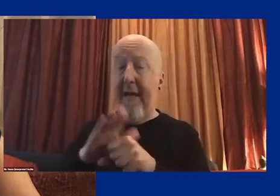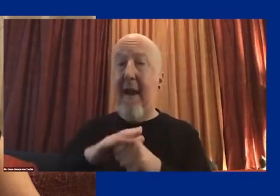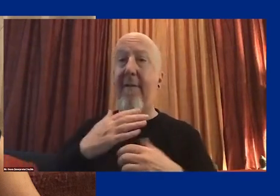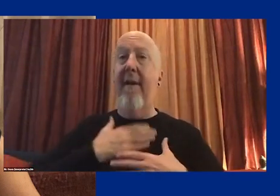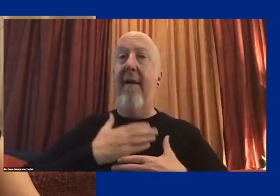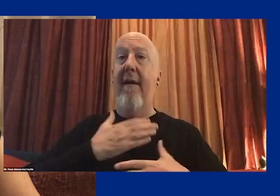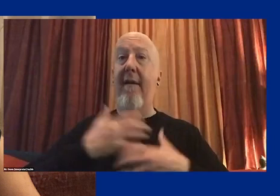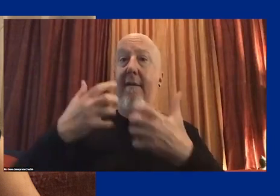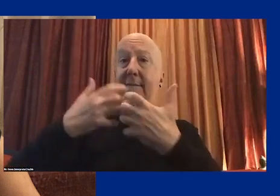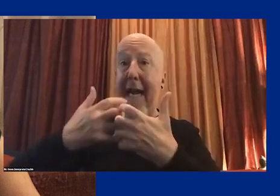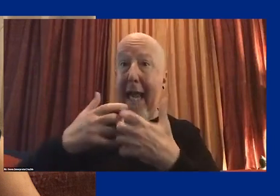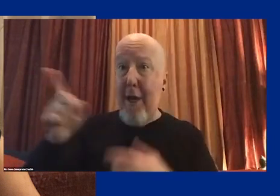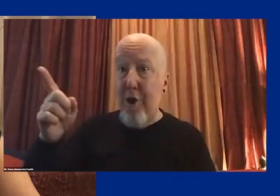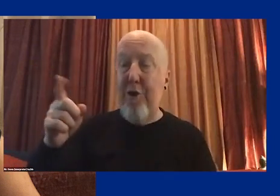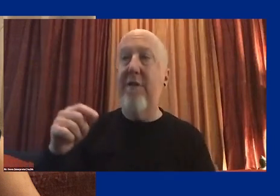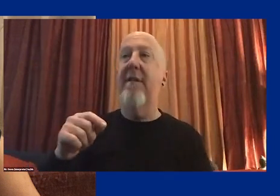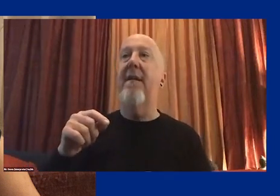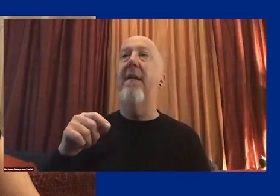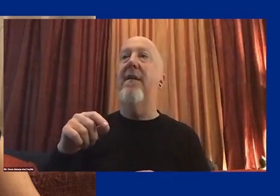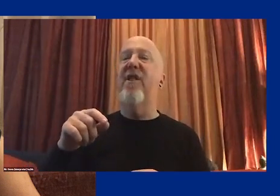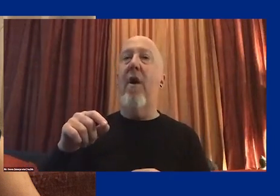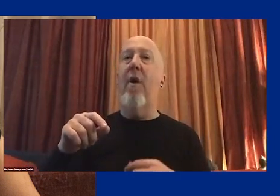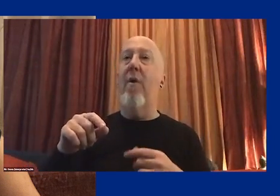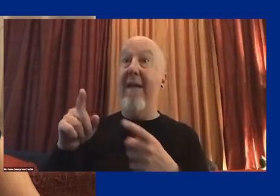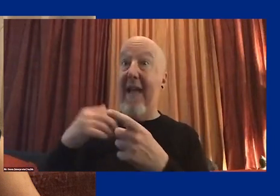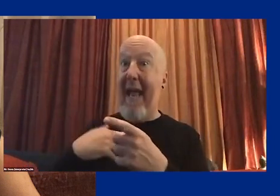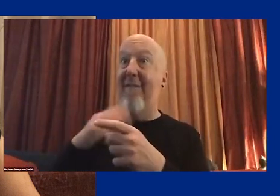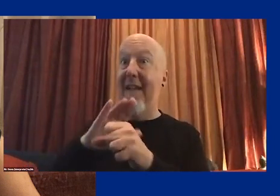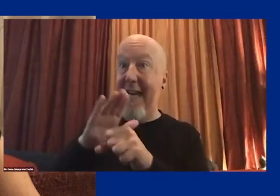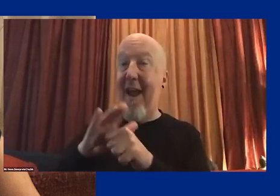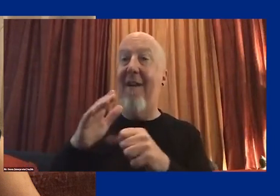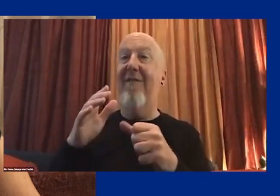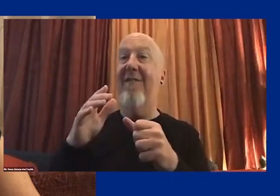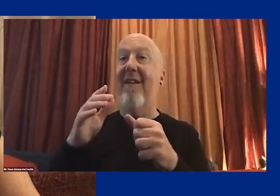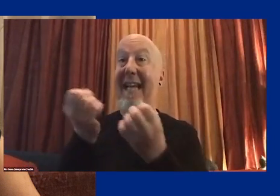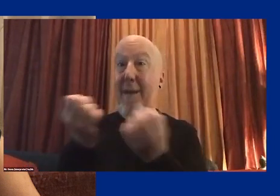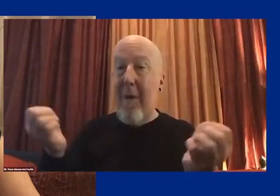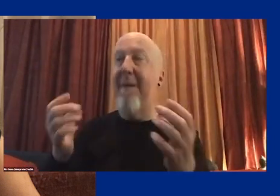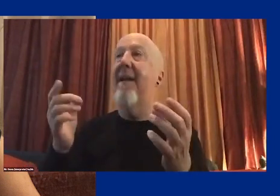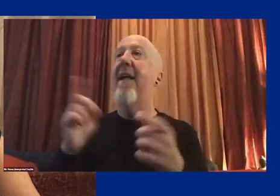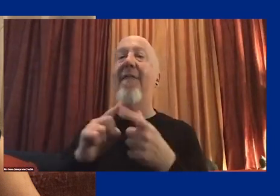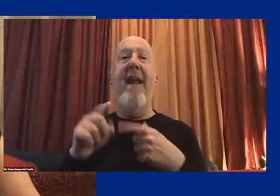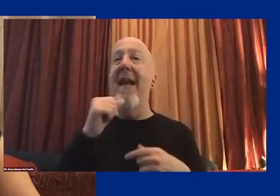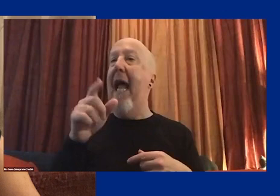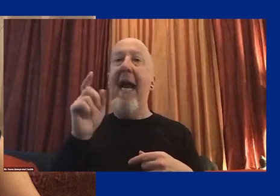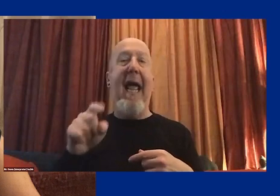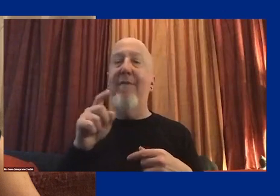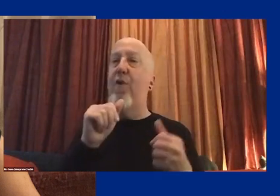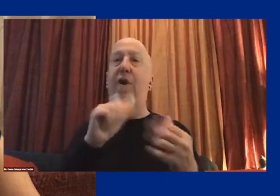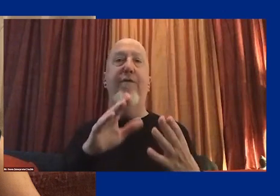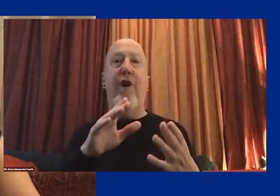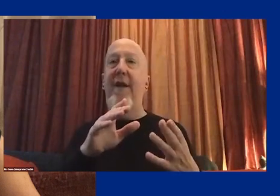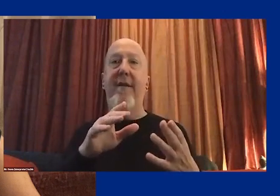because it'll prevent the need to implement these kinds of protocols. It'll just bypass